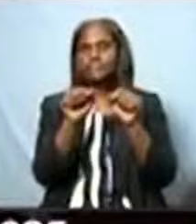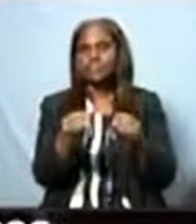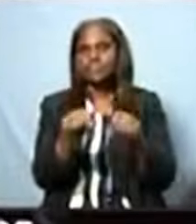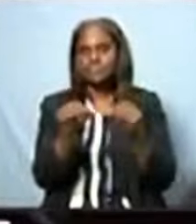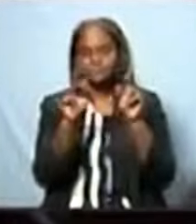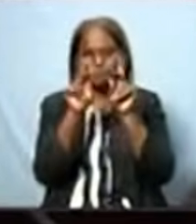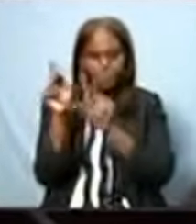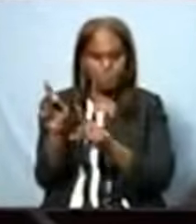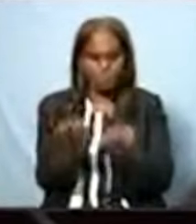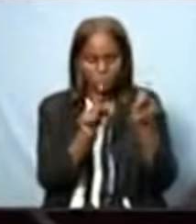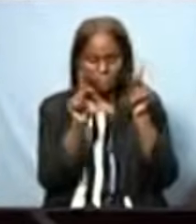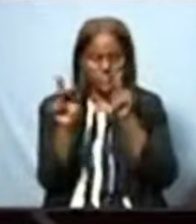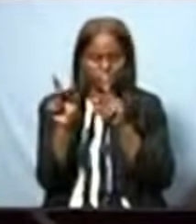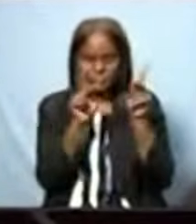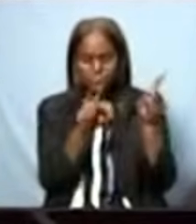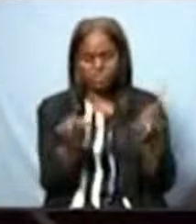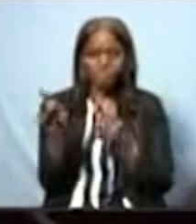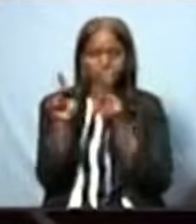of performing